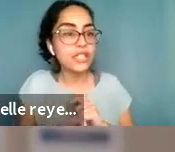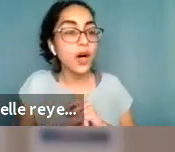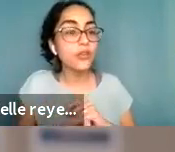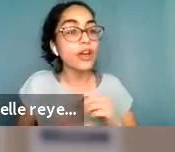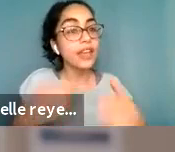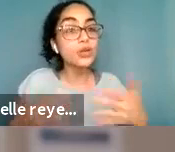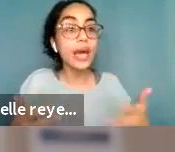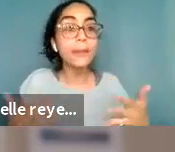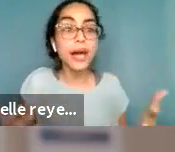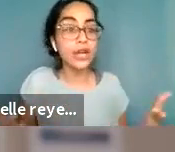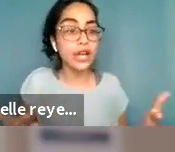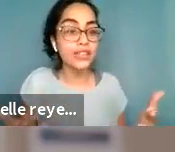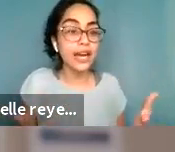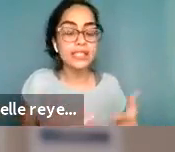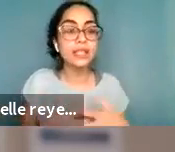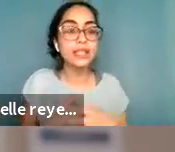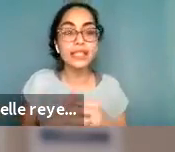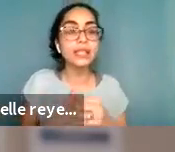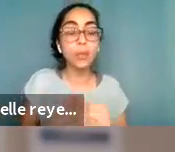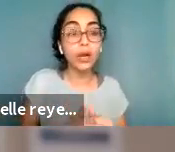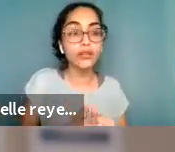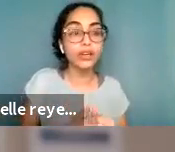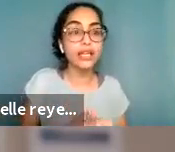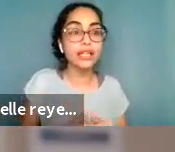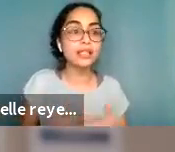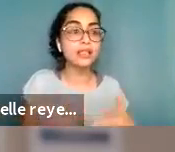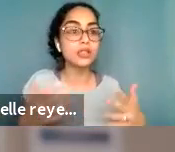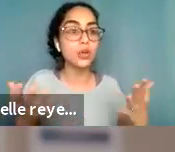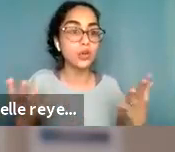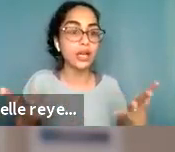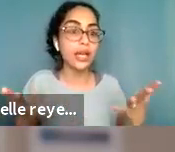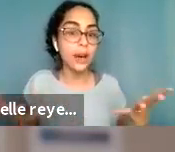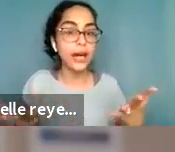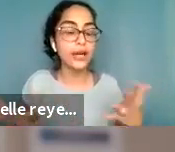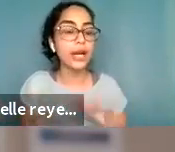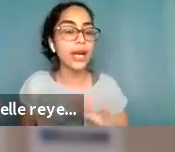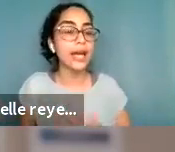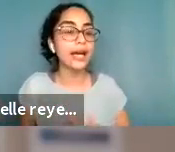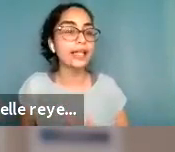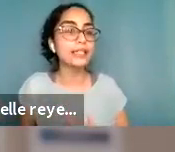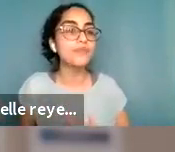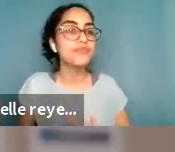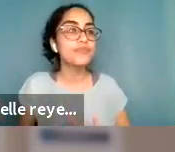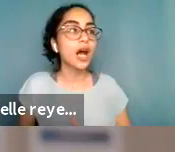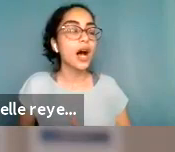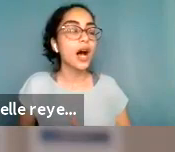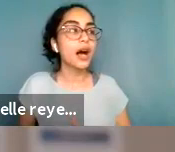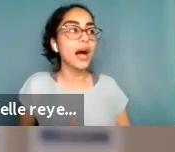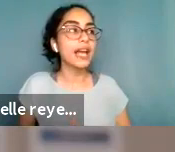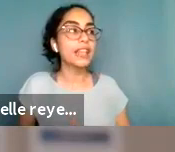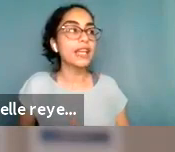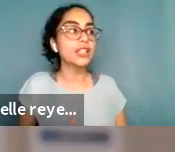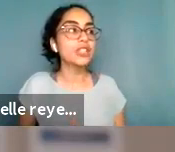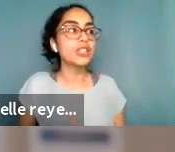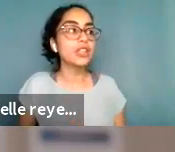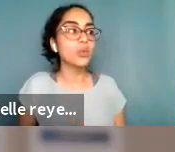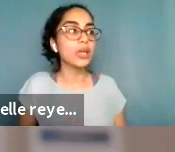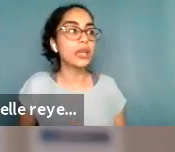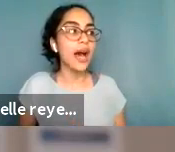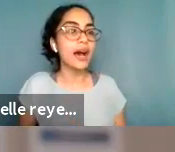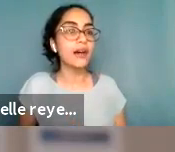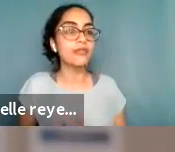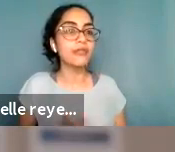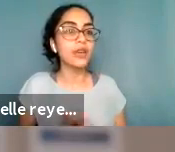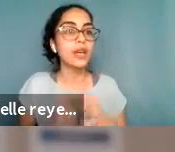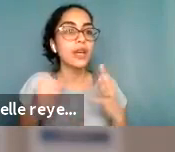within yourself, and then you get better. And that's the point of it, is so you can get better. And I think it's good that